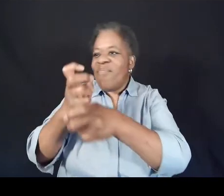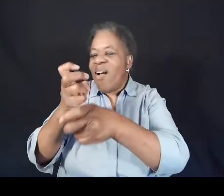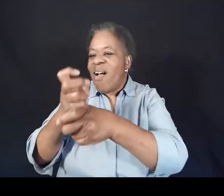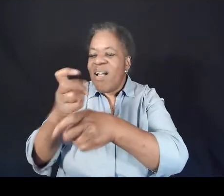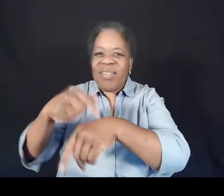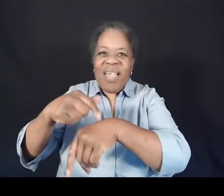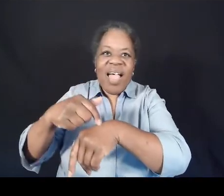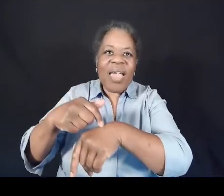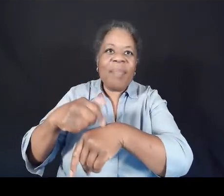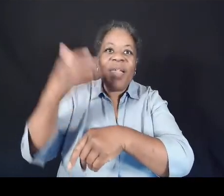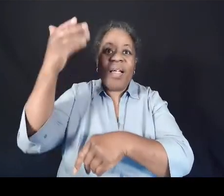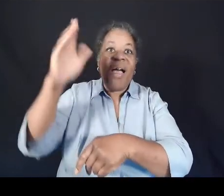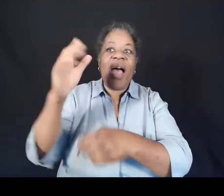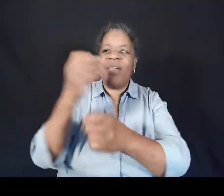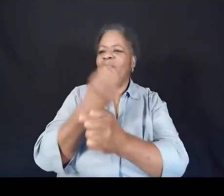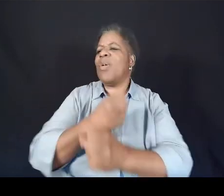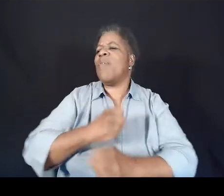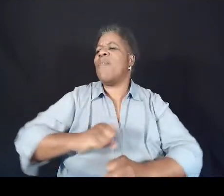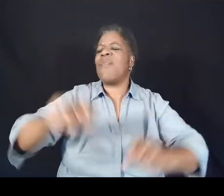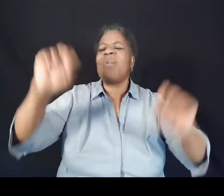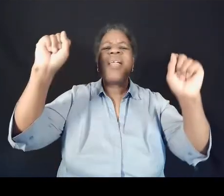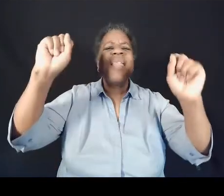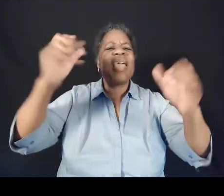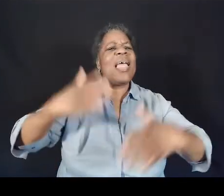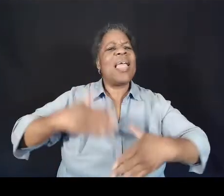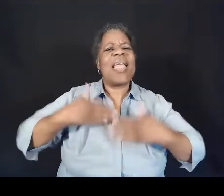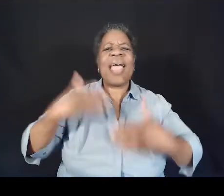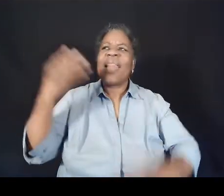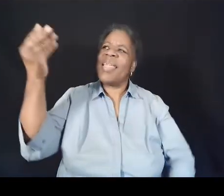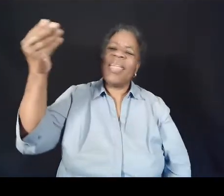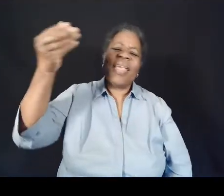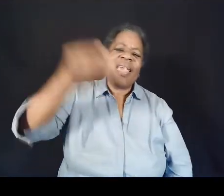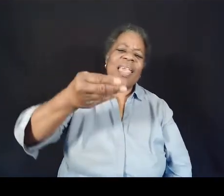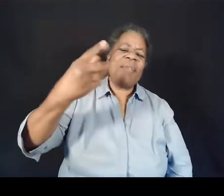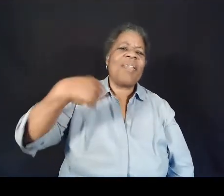freely and gladly gives us wisdom.